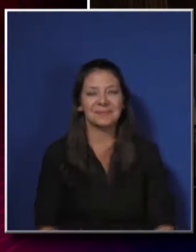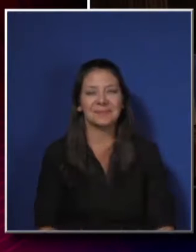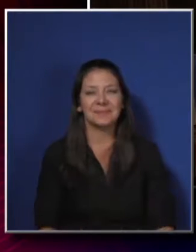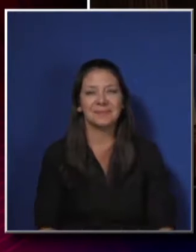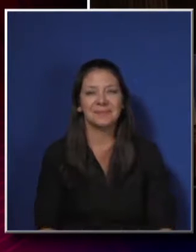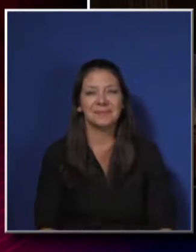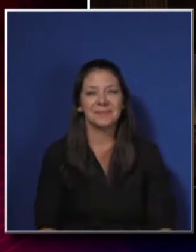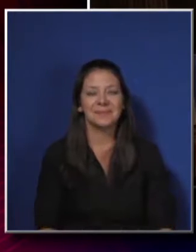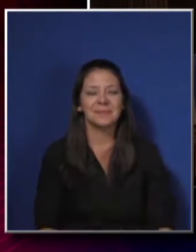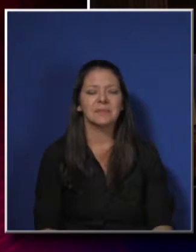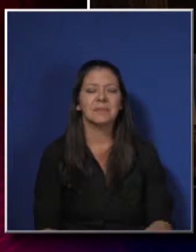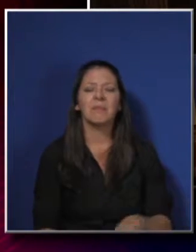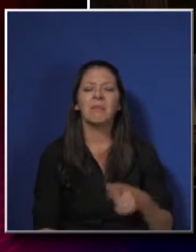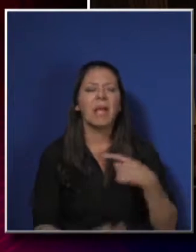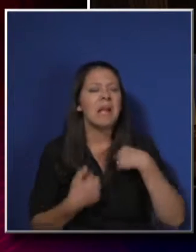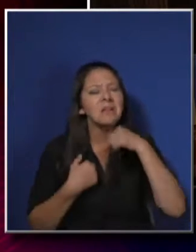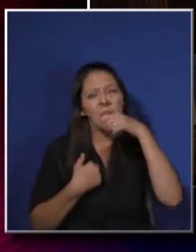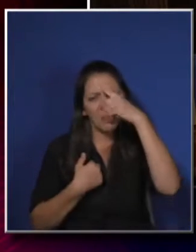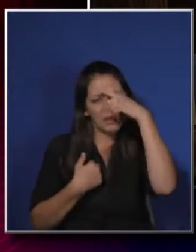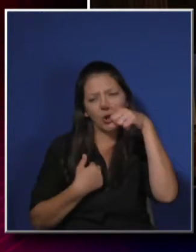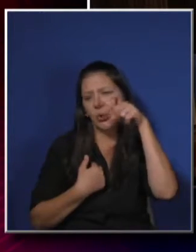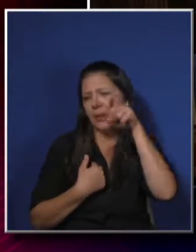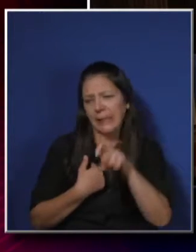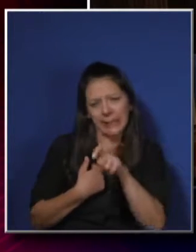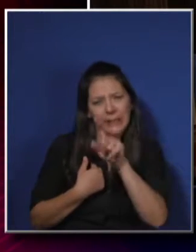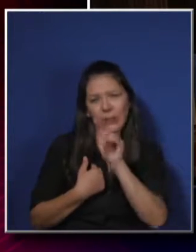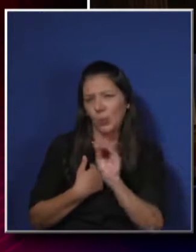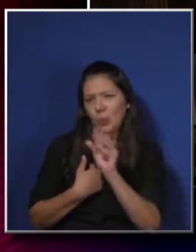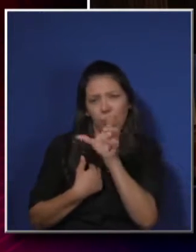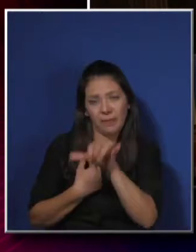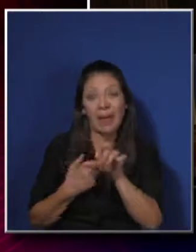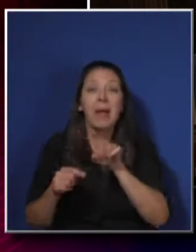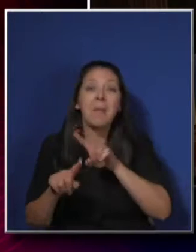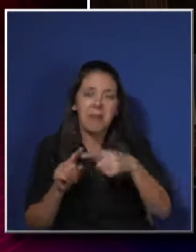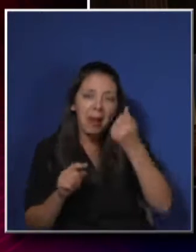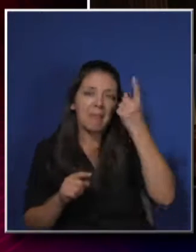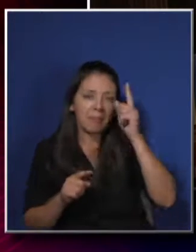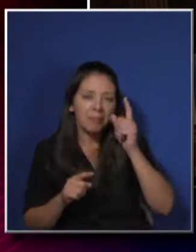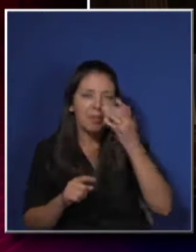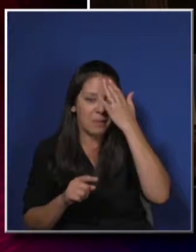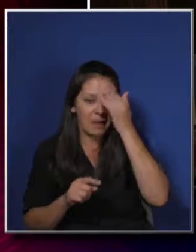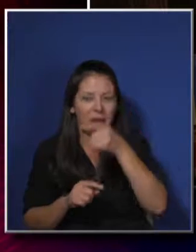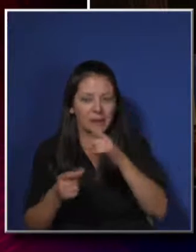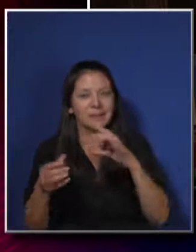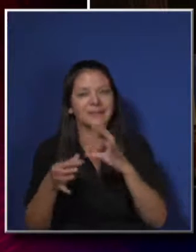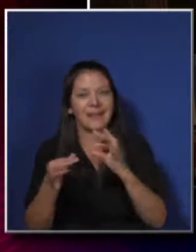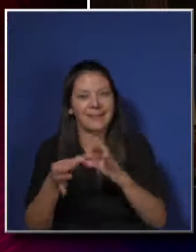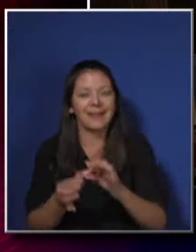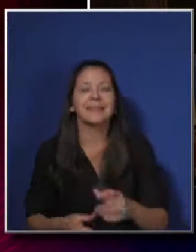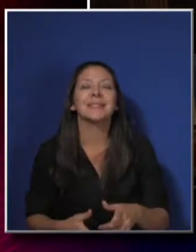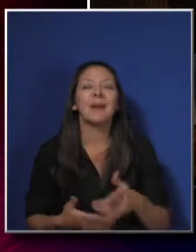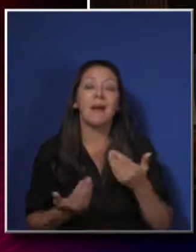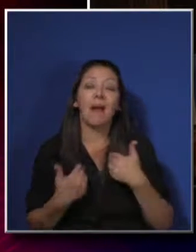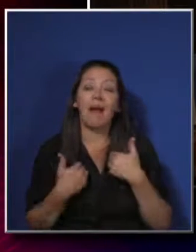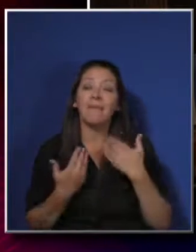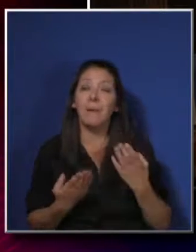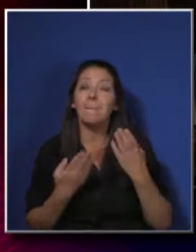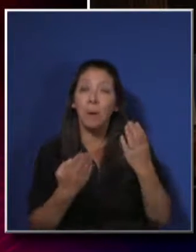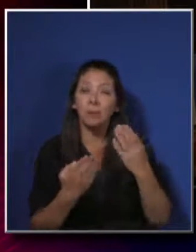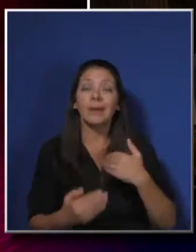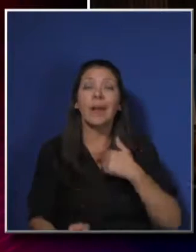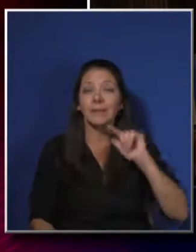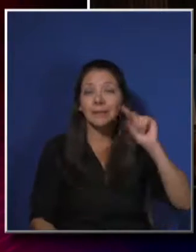I don't think that's necessary, but I understand where you're coming from. So I have a motion, and I have a second. All those in favor say